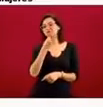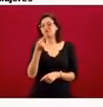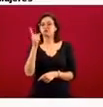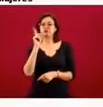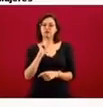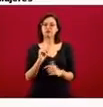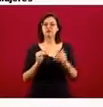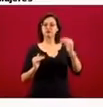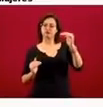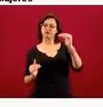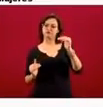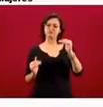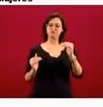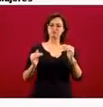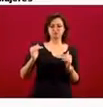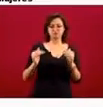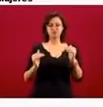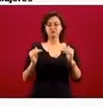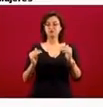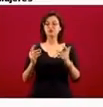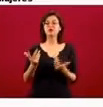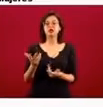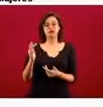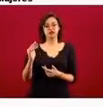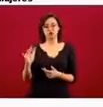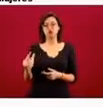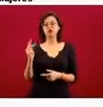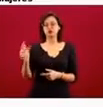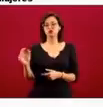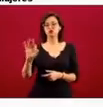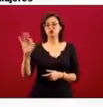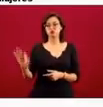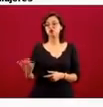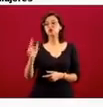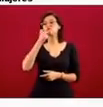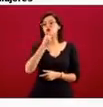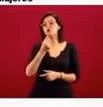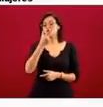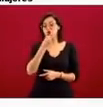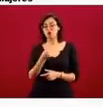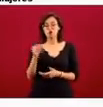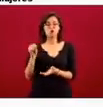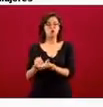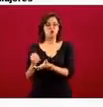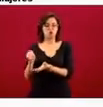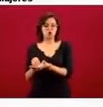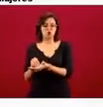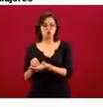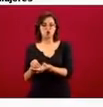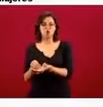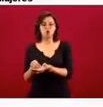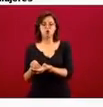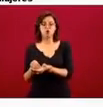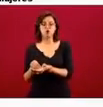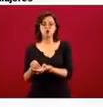Now we have the sex distribution of confirmed cases of COVID in Mexico.